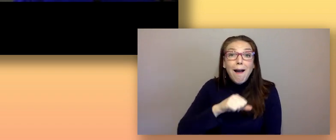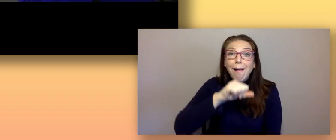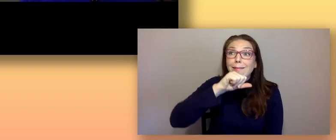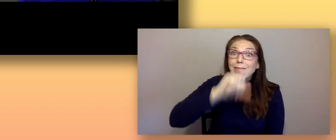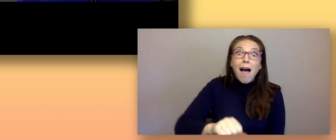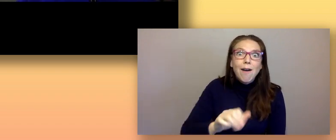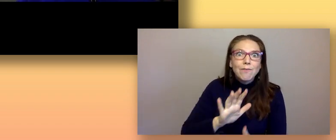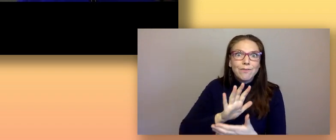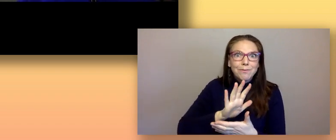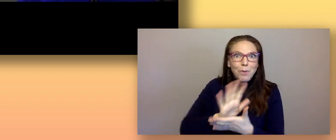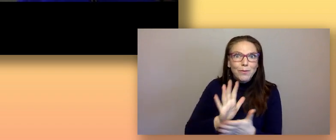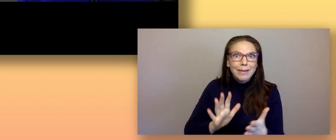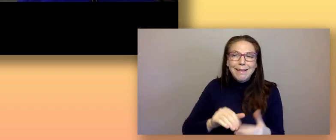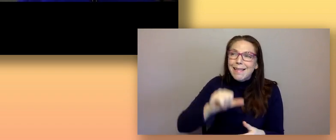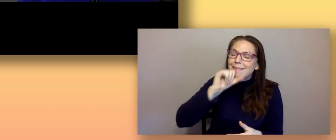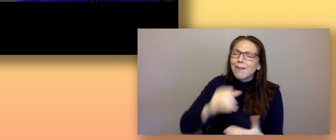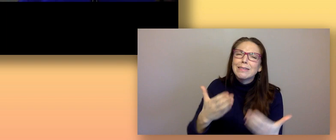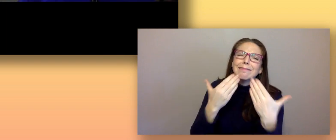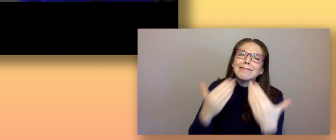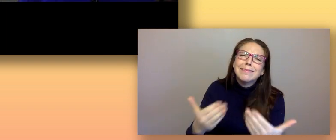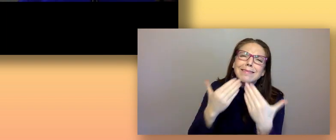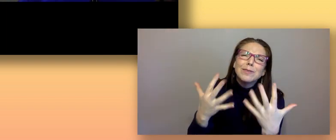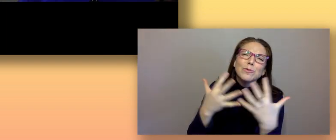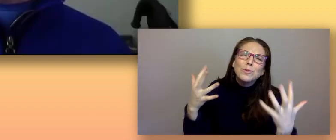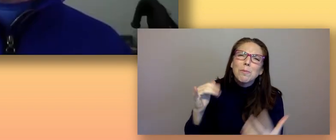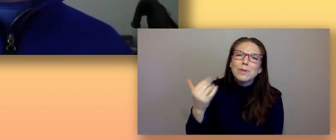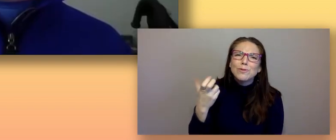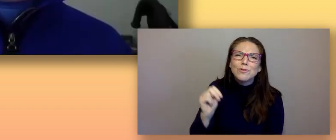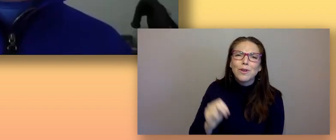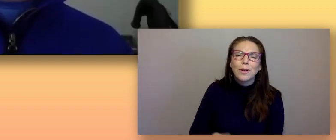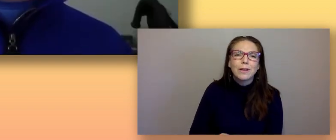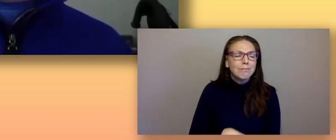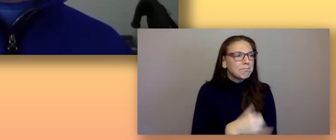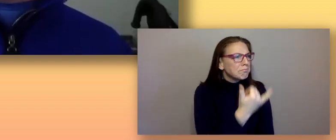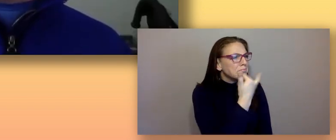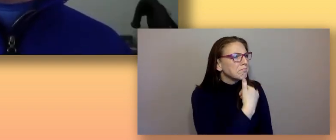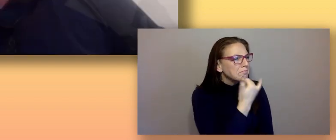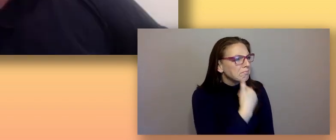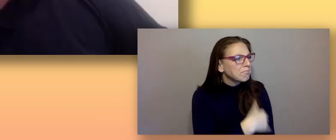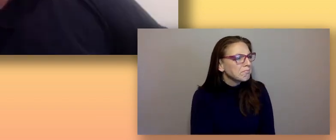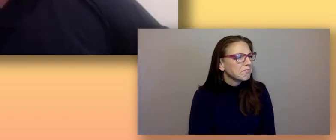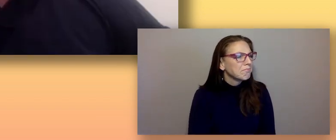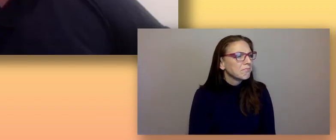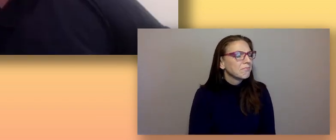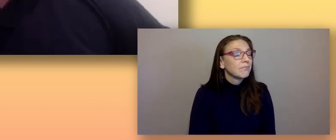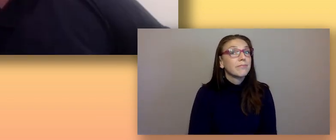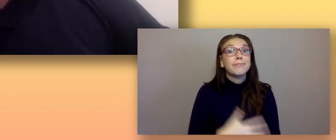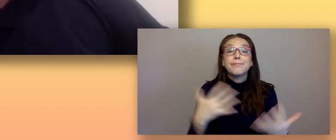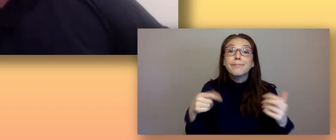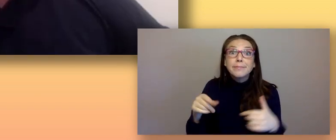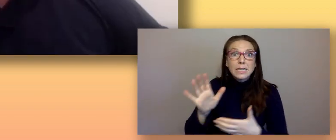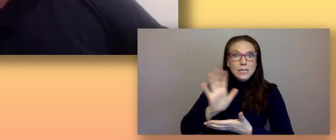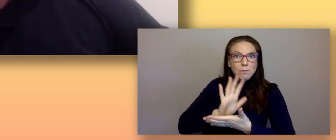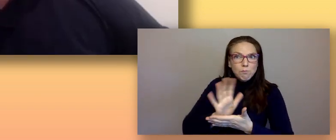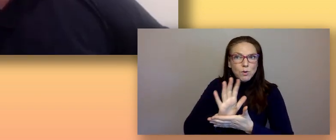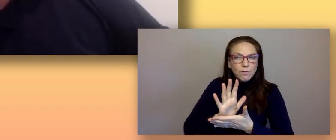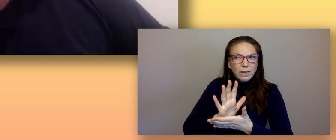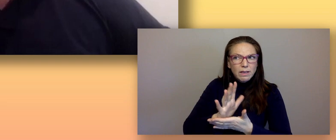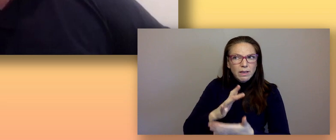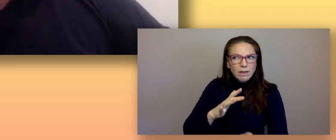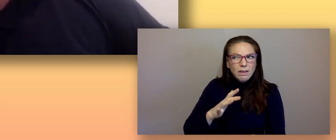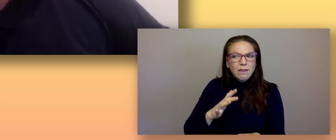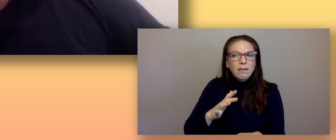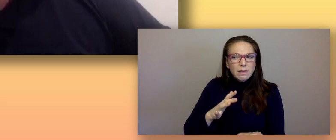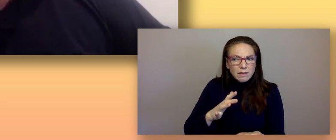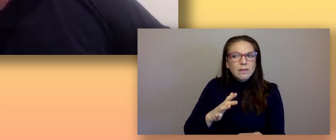absolutely loved it. Thank you so much, John. Then what's wrong? This movie makes me want